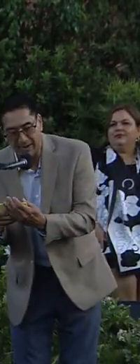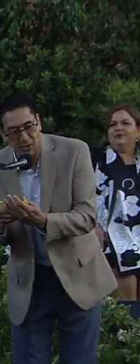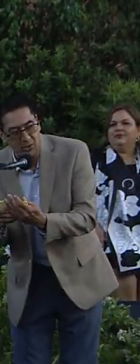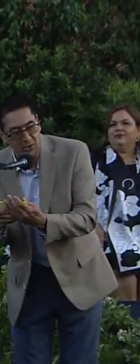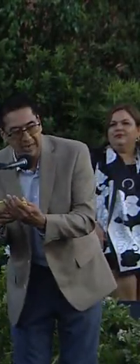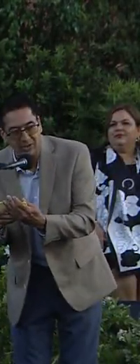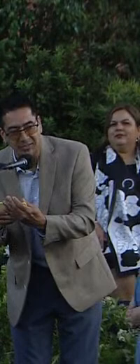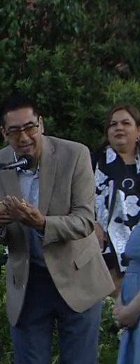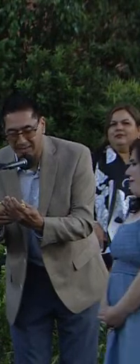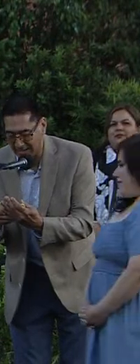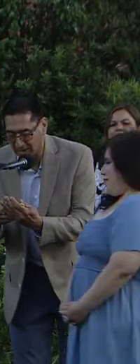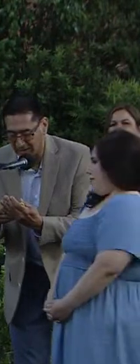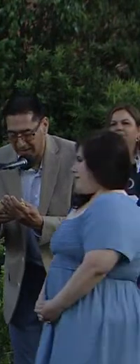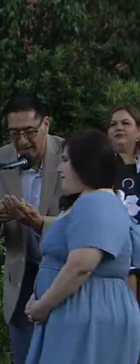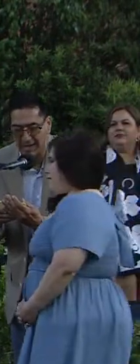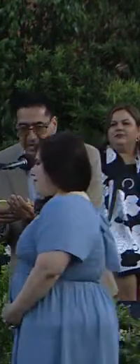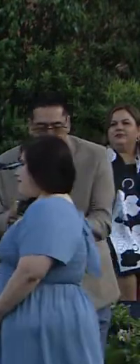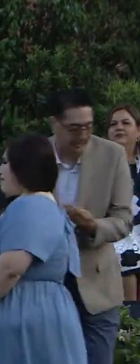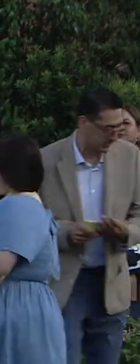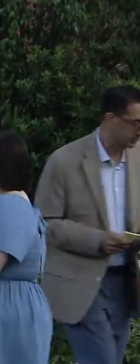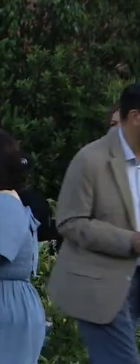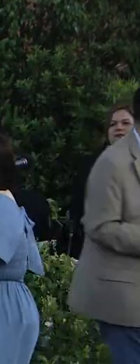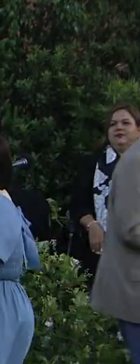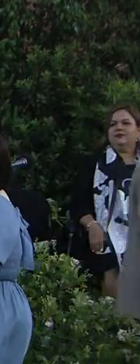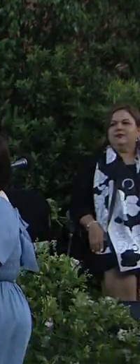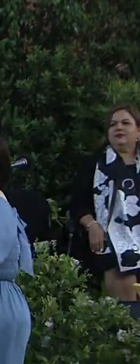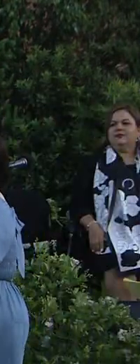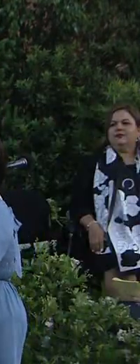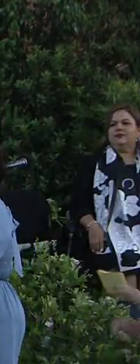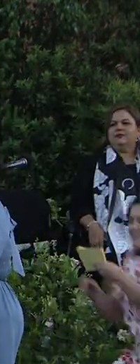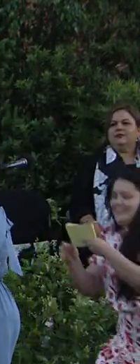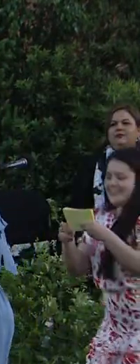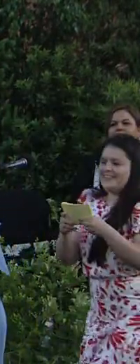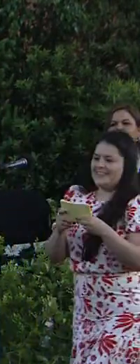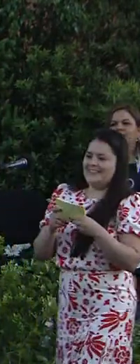Natalie Franco, Cal State LA.